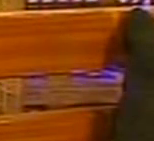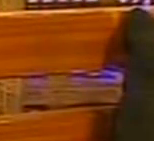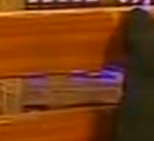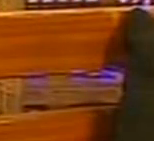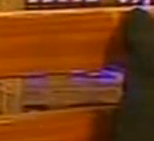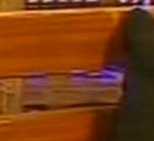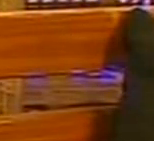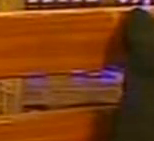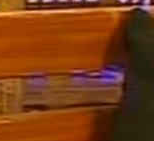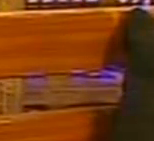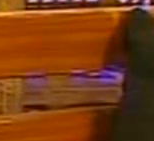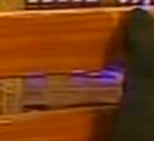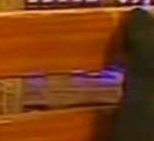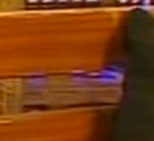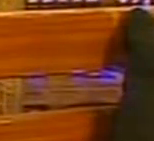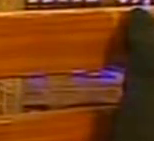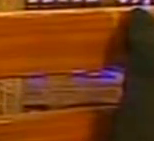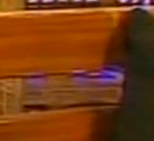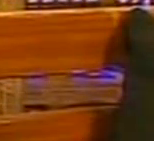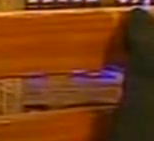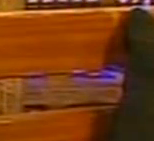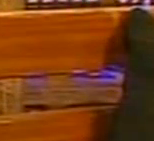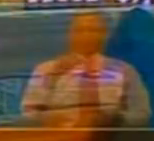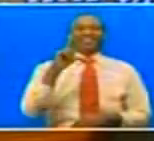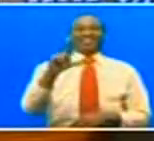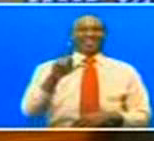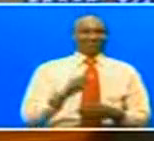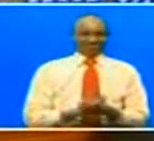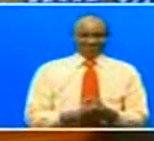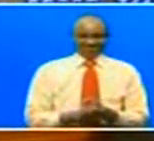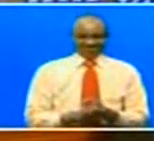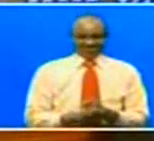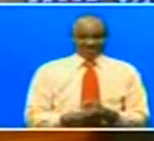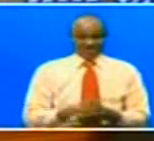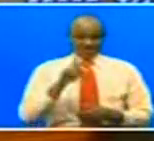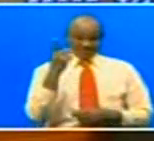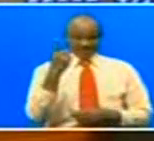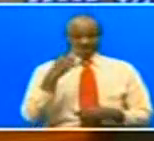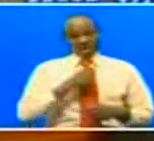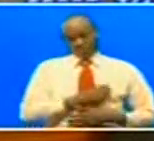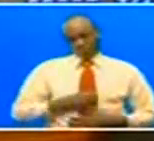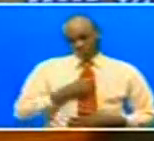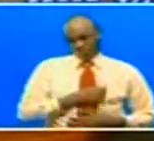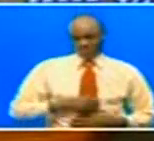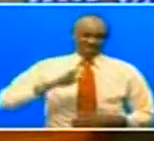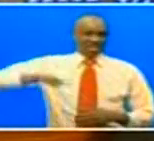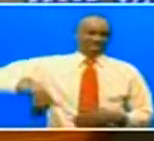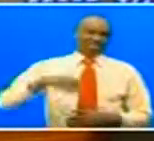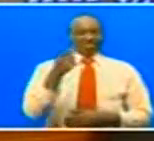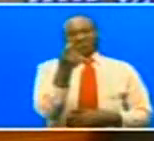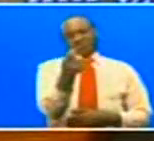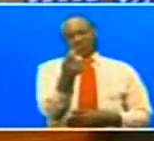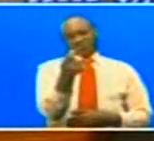Good evening, I'm Jeff Koinange, and this is Jeff Koinange Live. First of all, apologies for starting this program